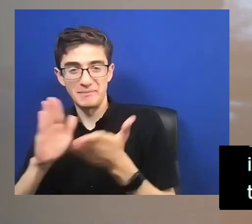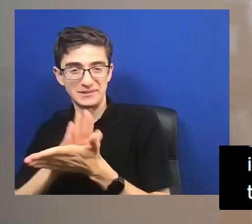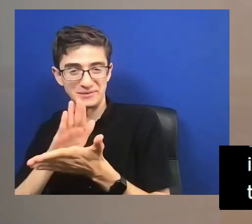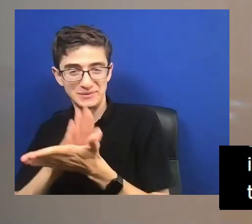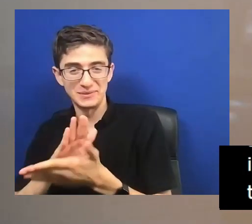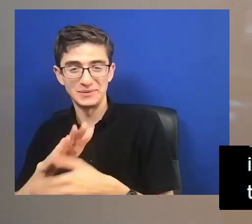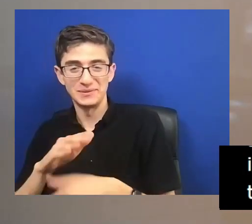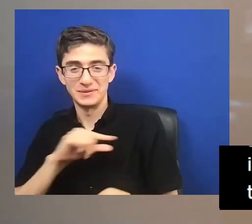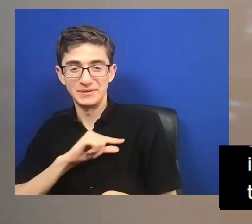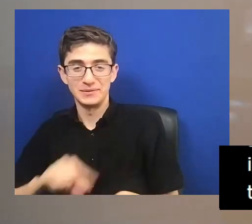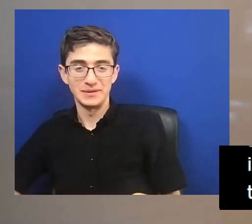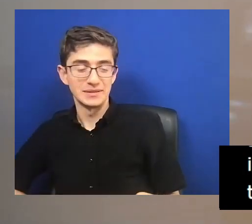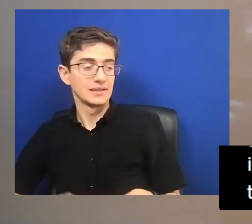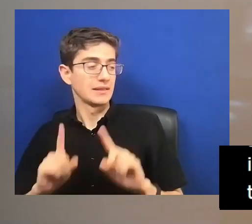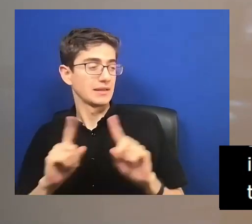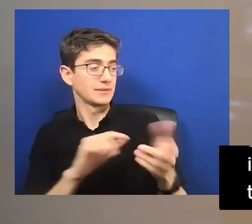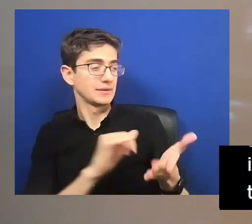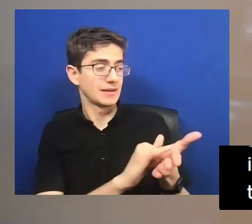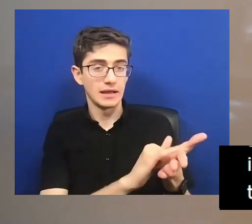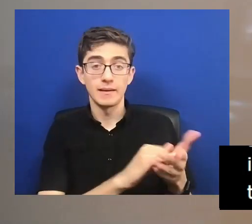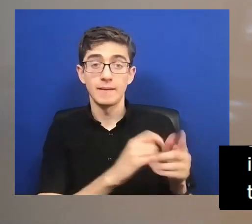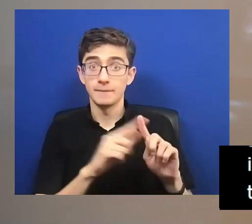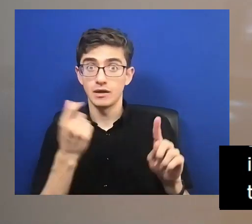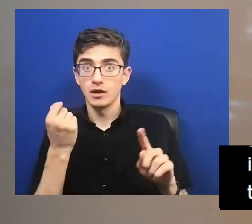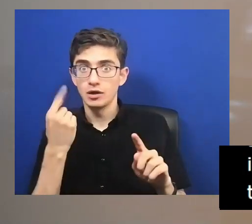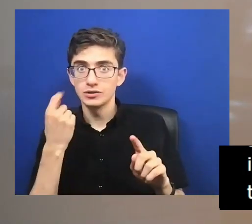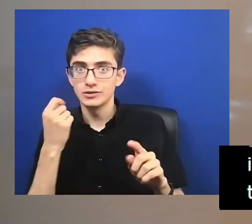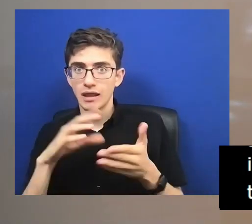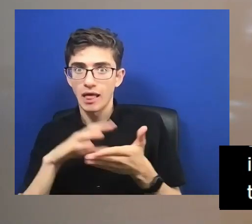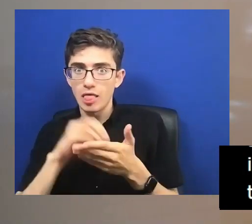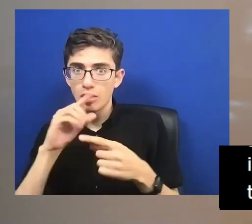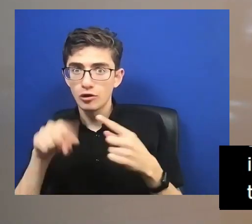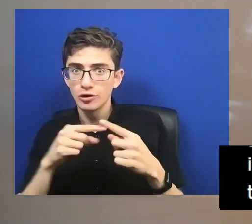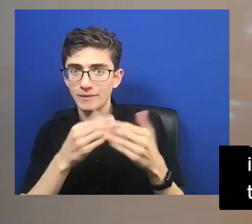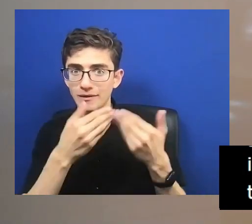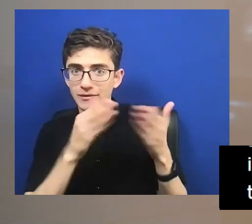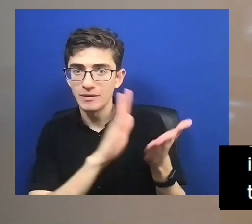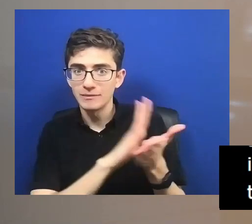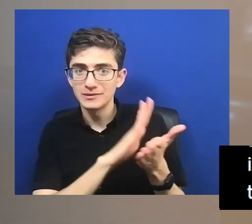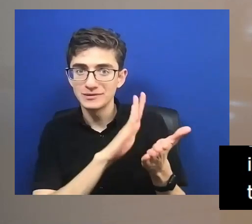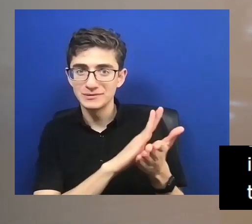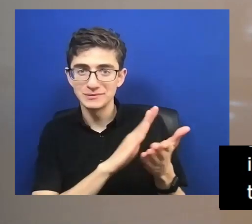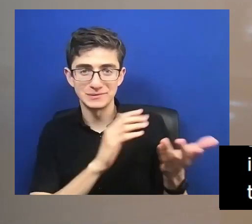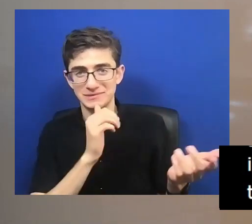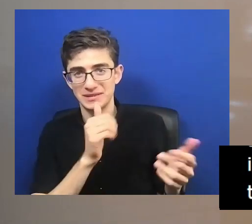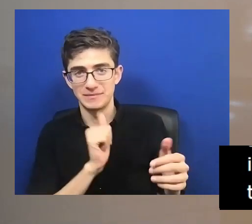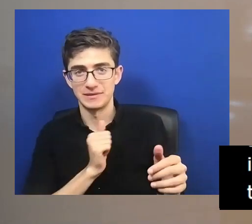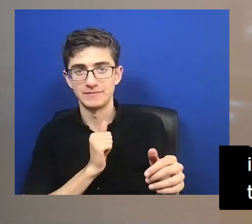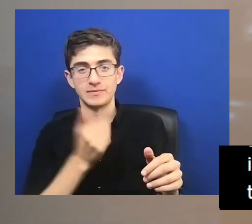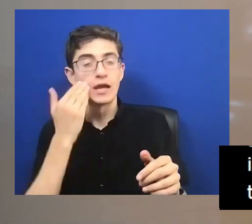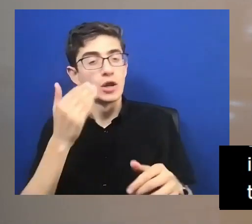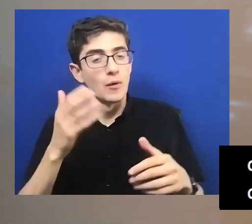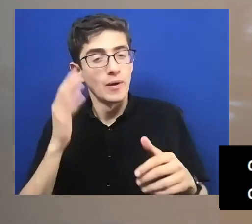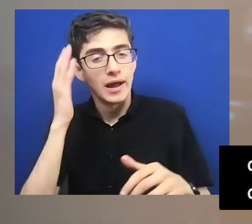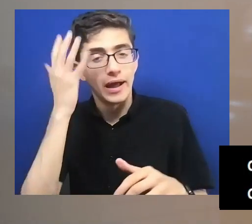private school. Well, not myself, because at the time I was in fifth grade. And believe me, I look young, but I still remember